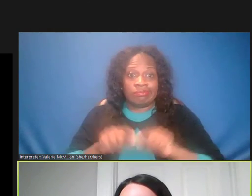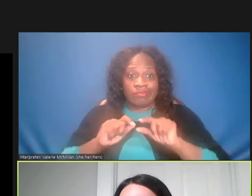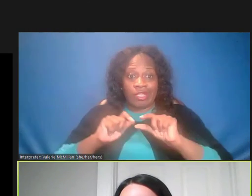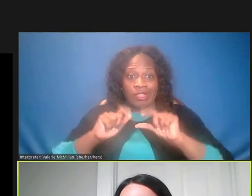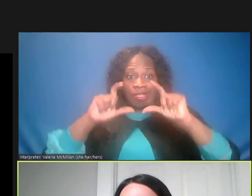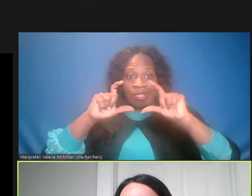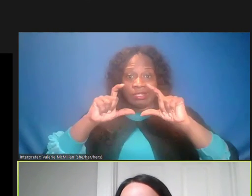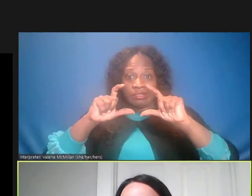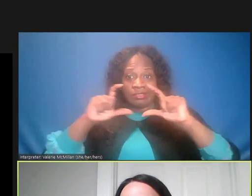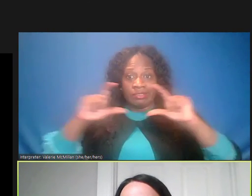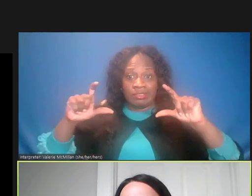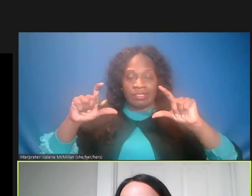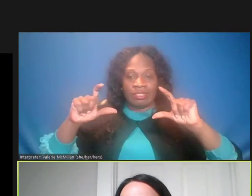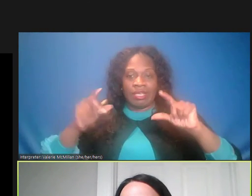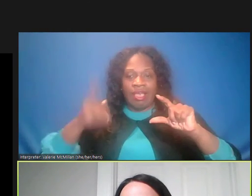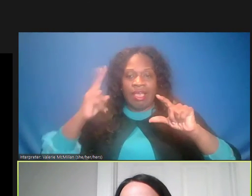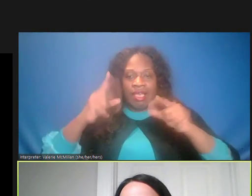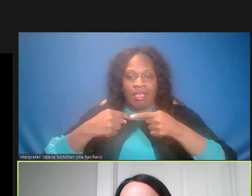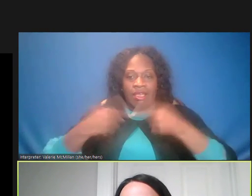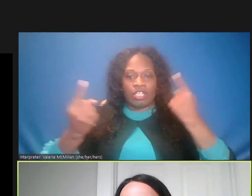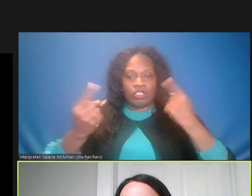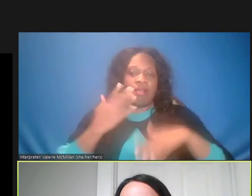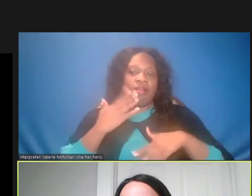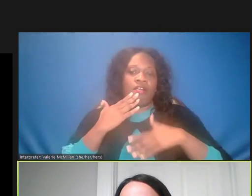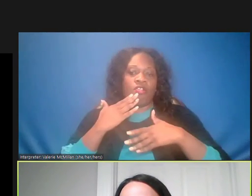in high contrast.